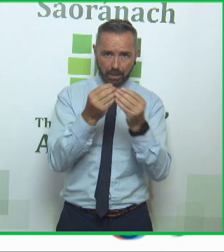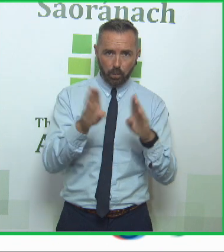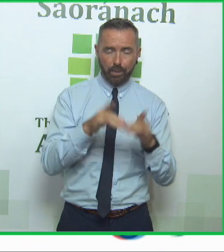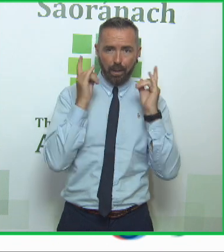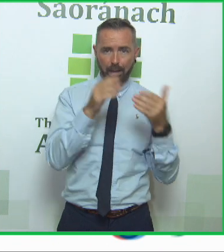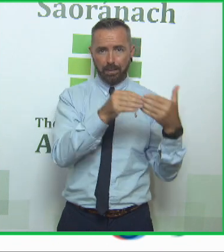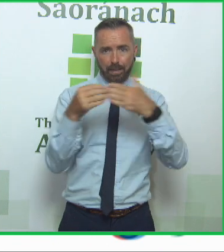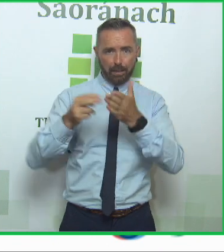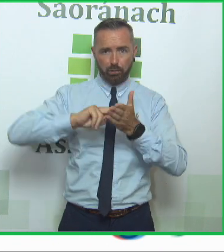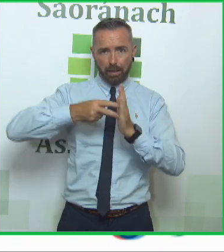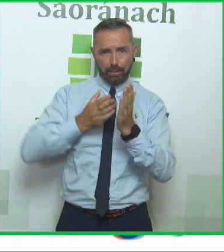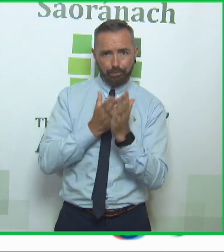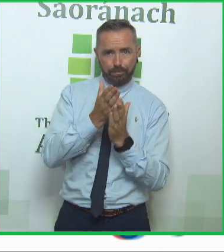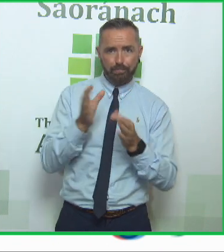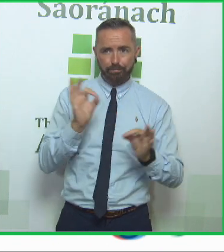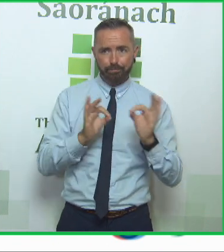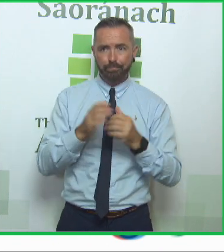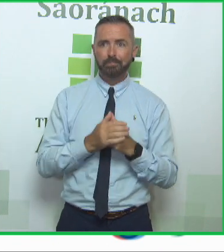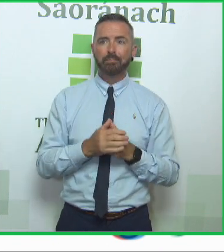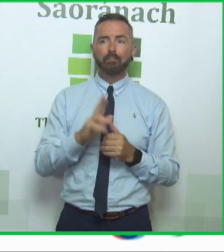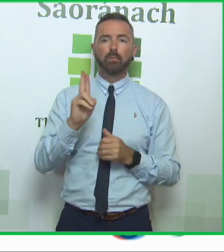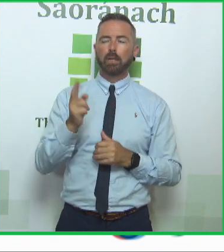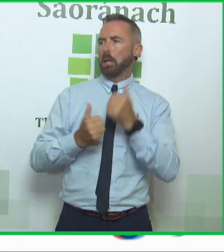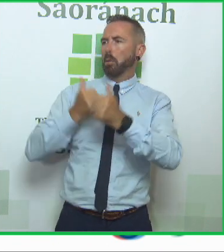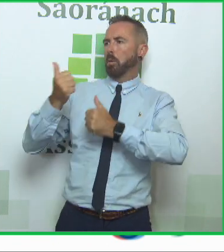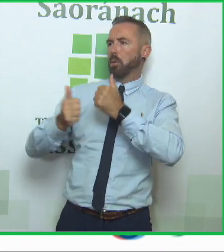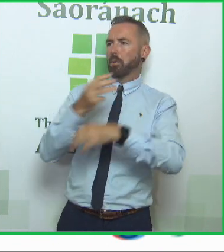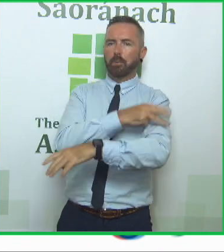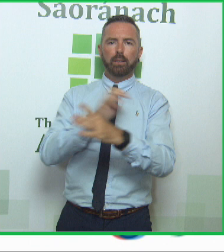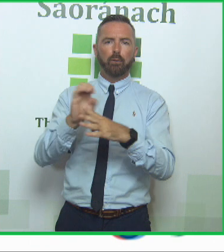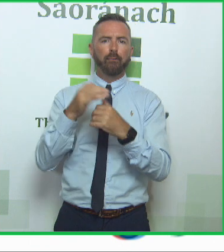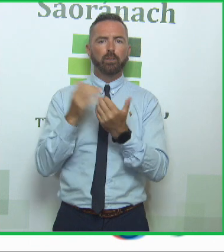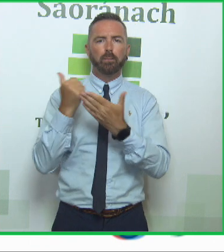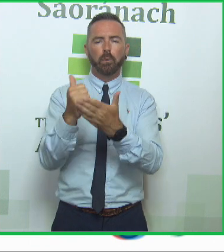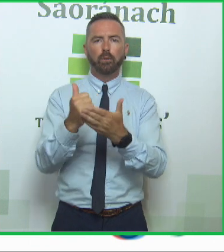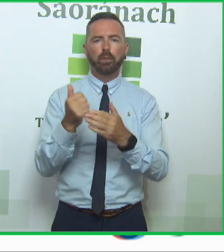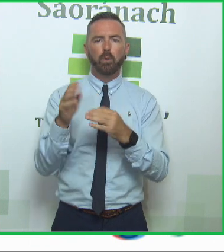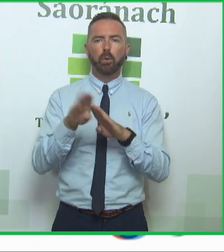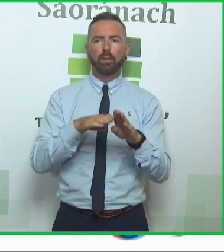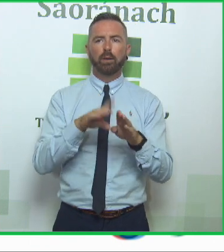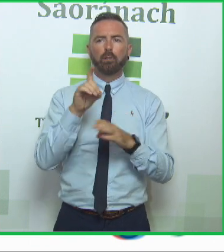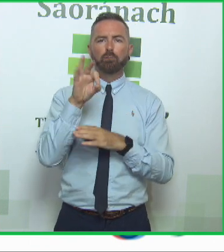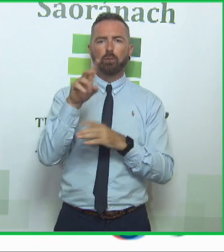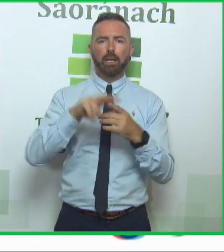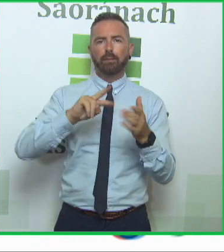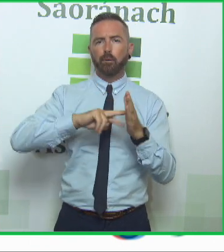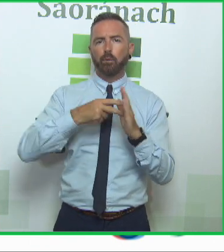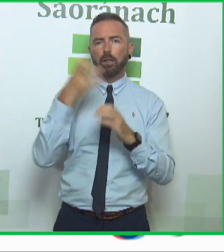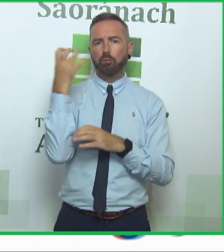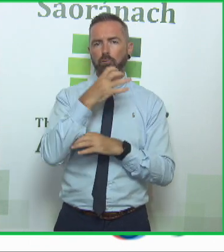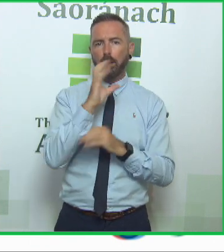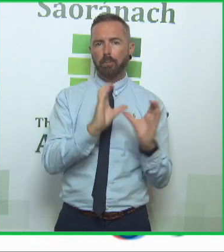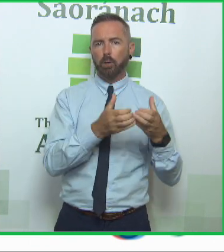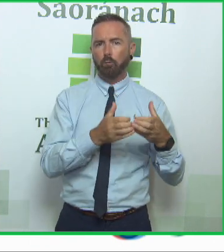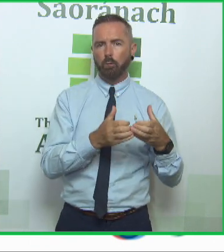strategy. I can't commend the Gardaí enough for their support with this project, in particular Drugs and Organised Crime Bureau and the local Gardaí,